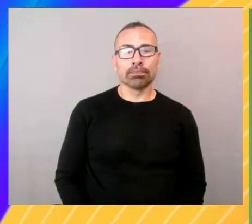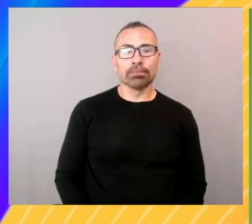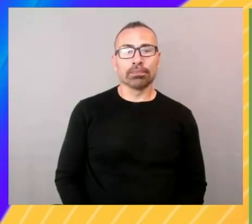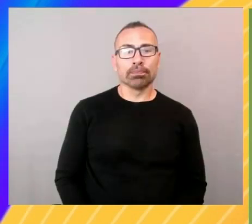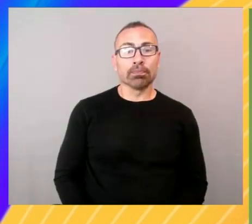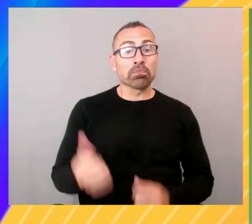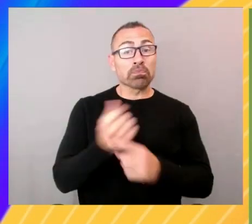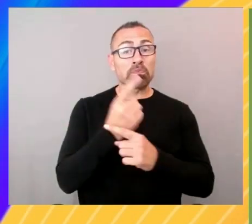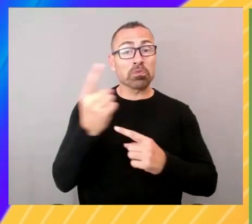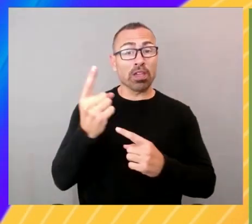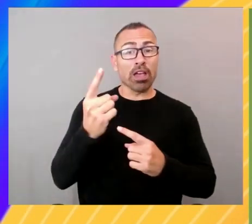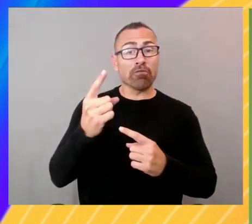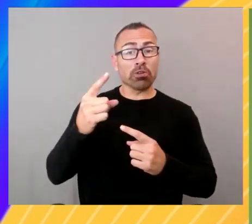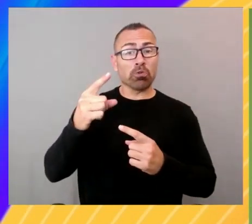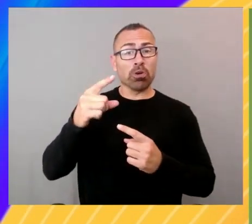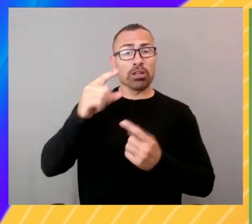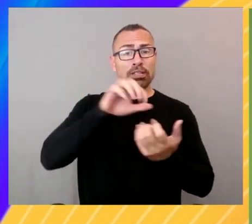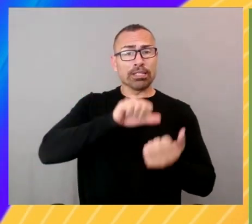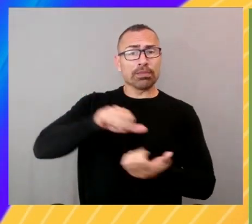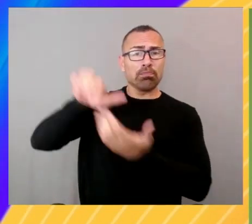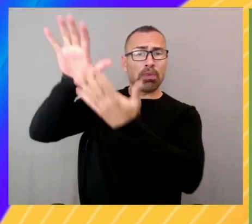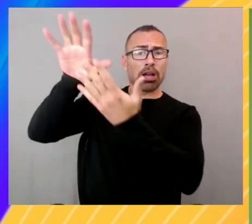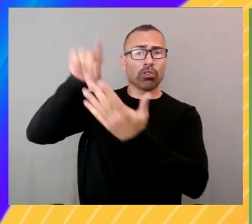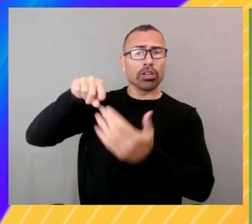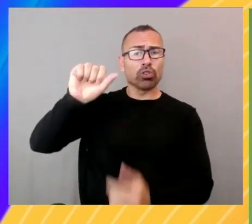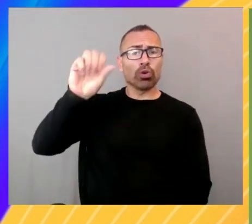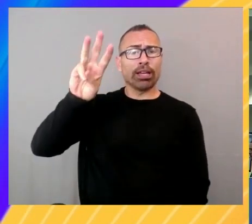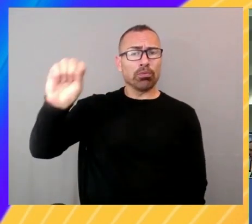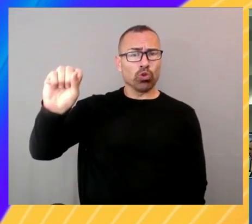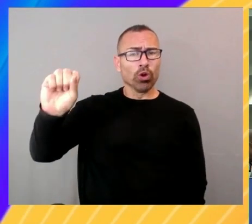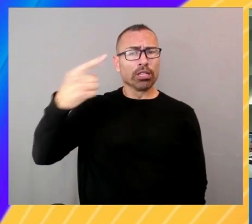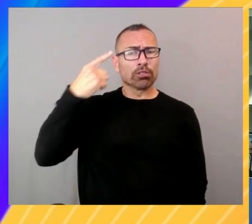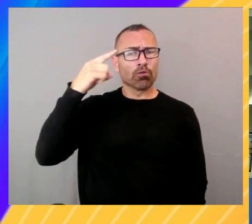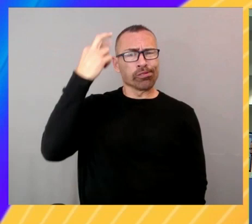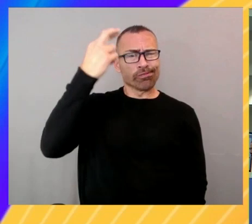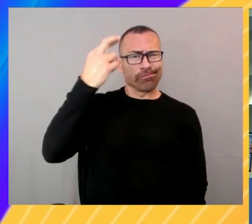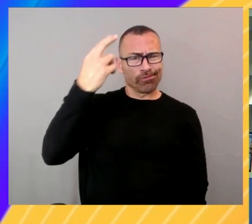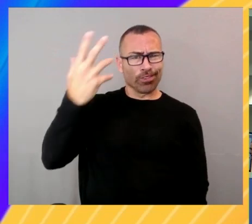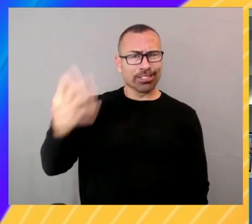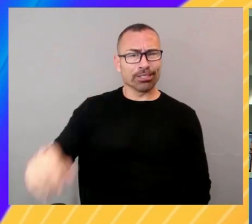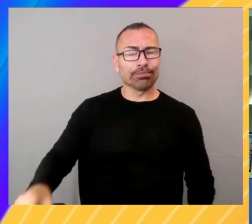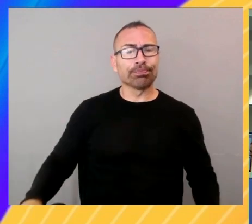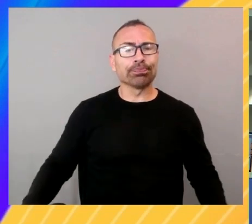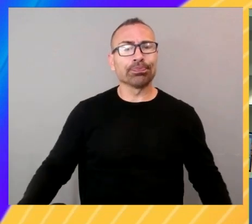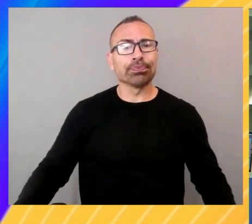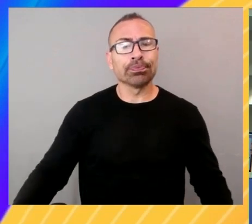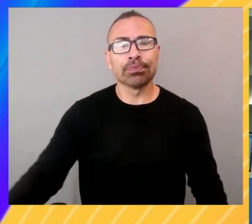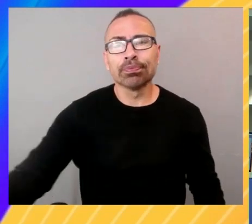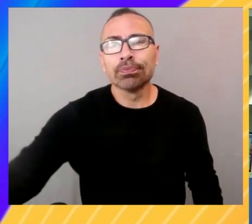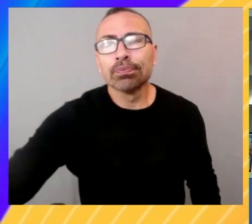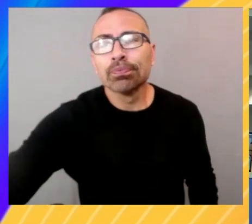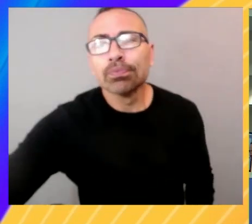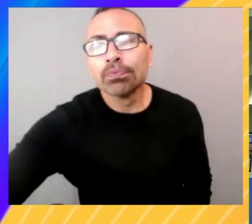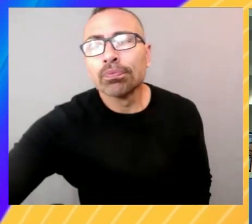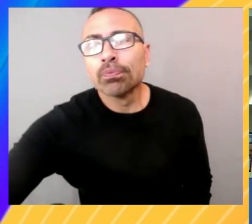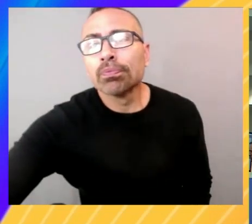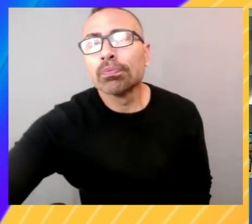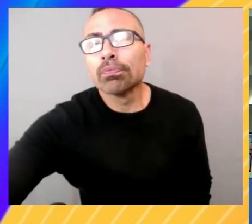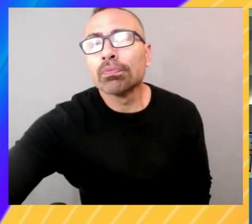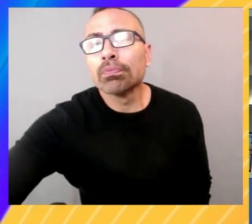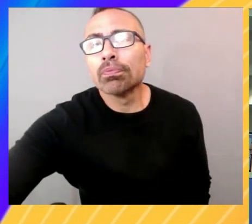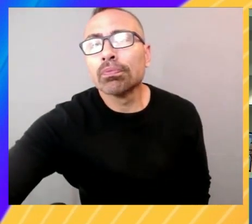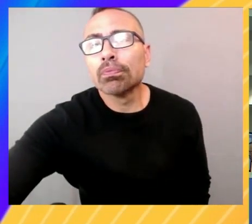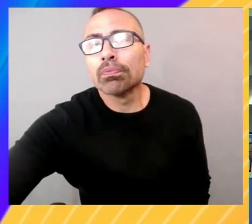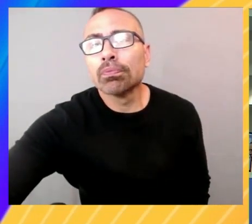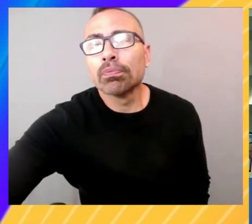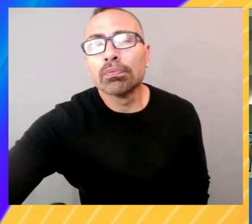reason, and I think Curran could probably elaborate more on. So, what that looks like. so what you're saying is maybe migration without modernization might be